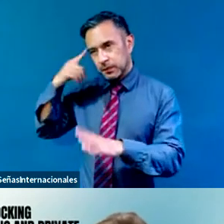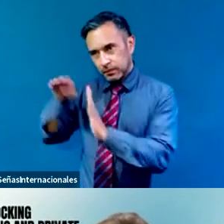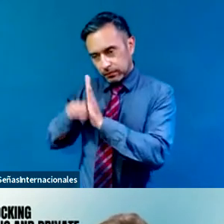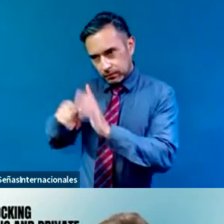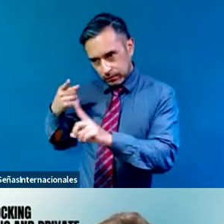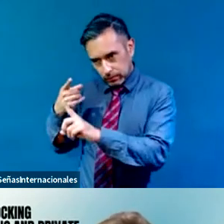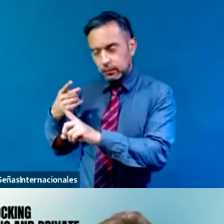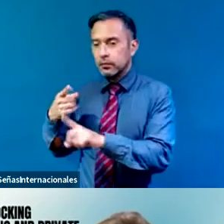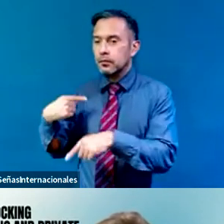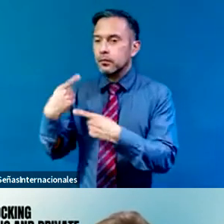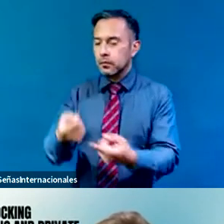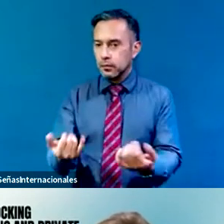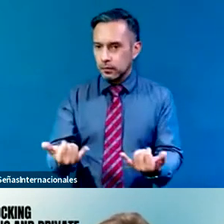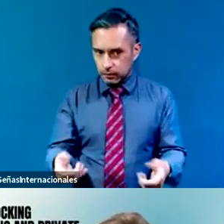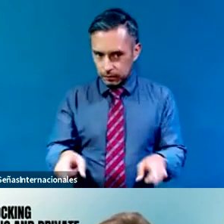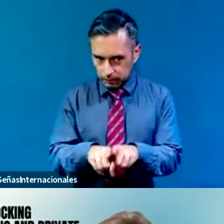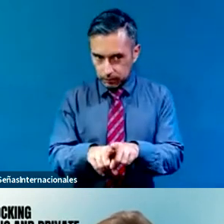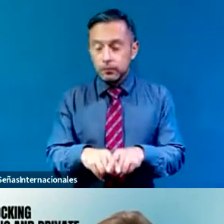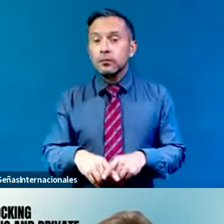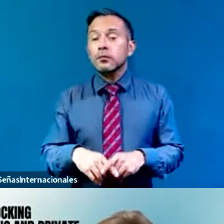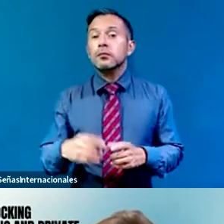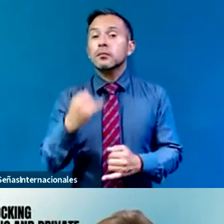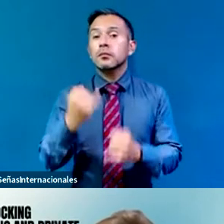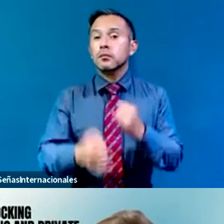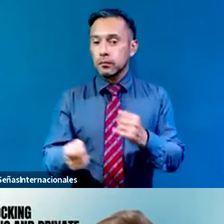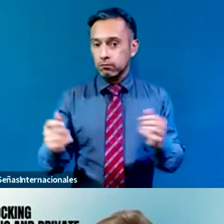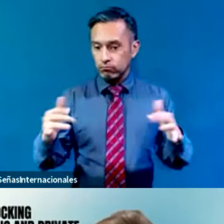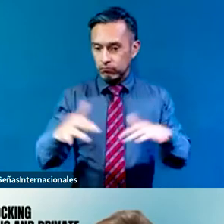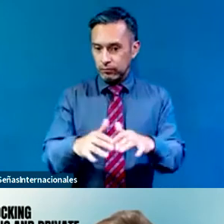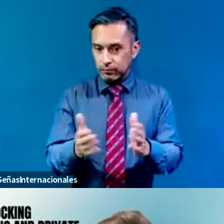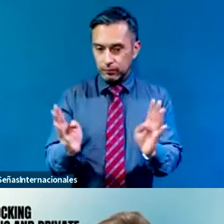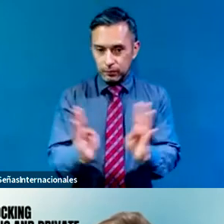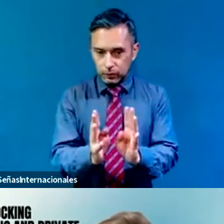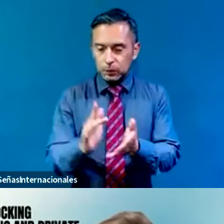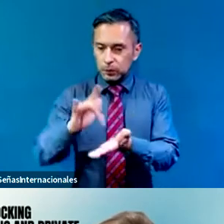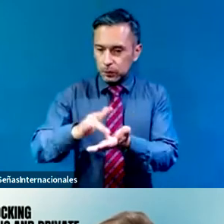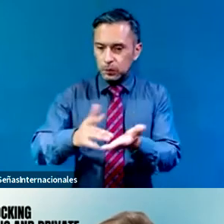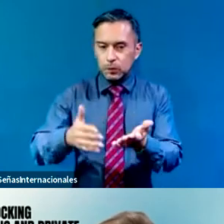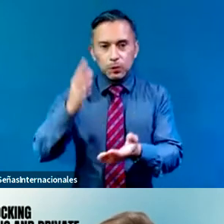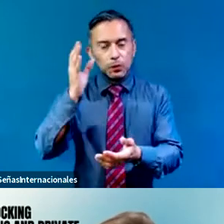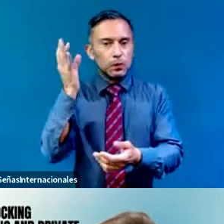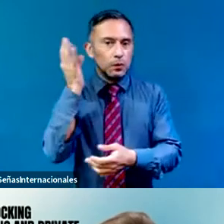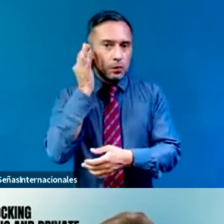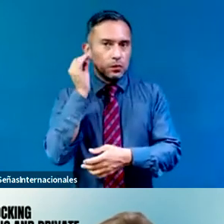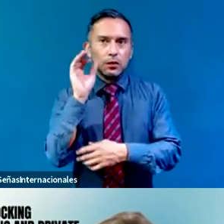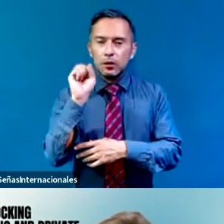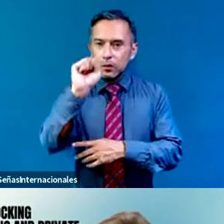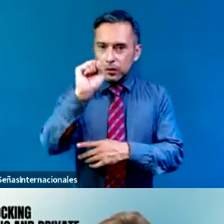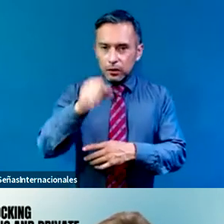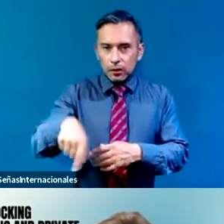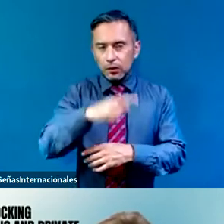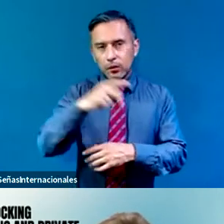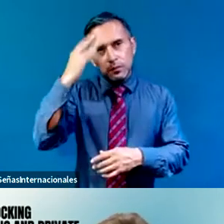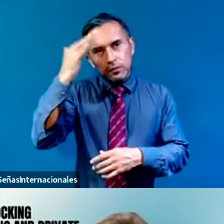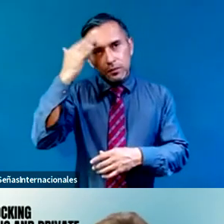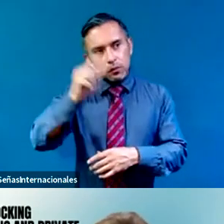eso, nos parece que este es un espacio para que las feministas podamos soñar, y nos da muchísimo gusto que tengamos contrapartes que se sumen a este